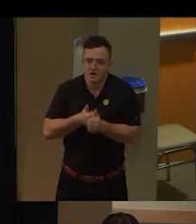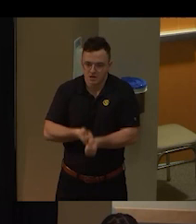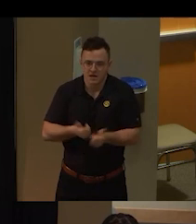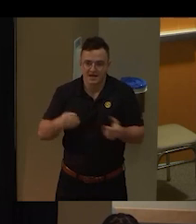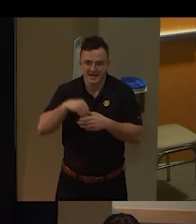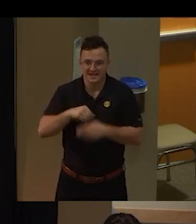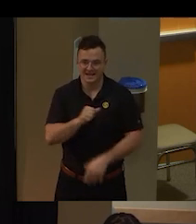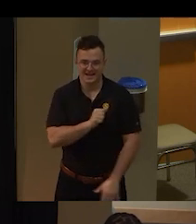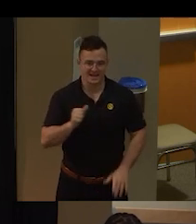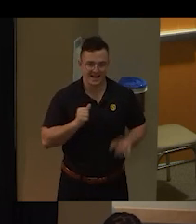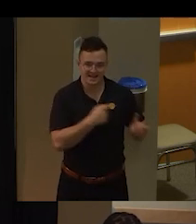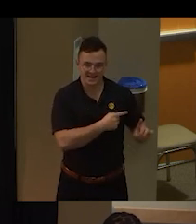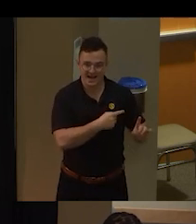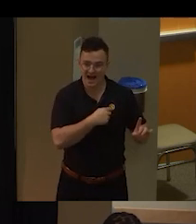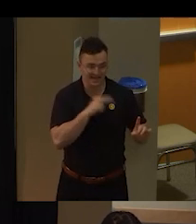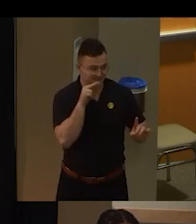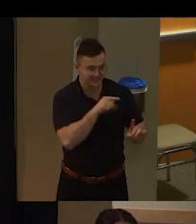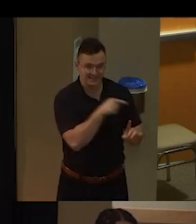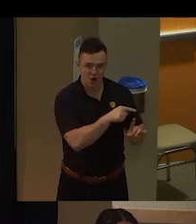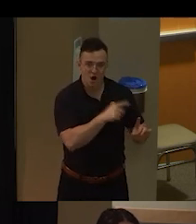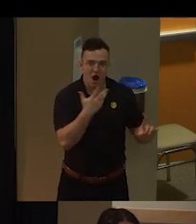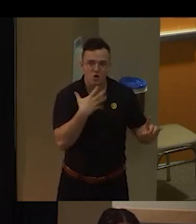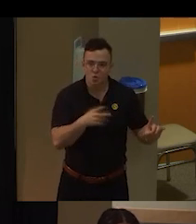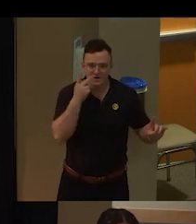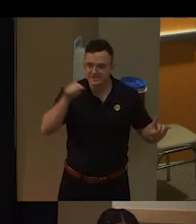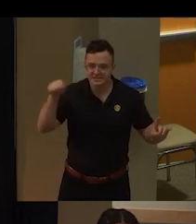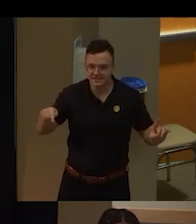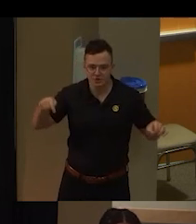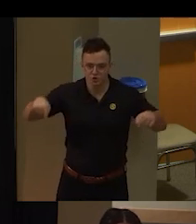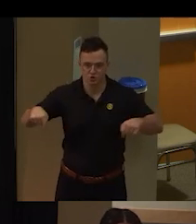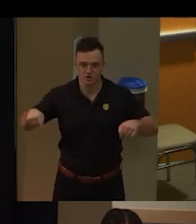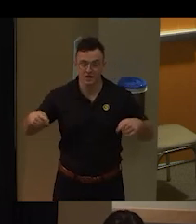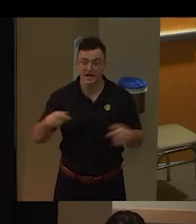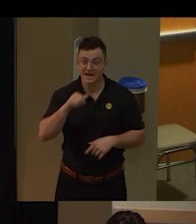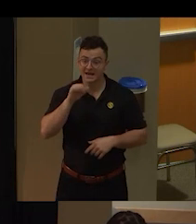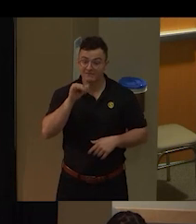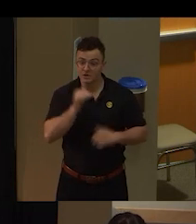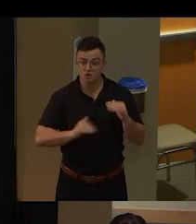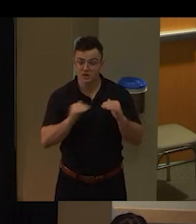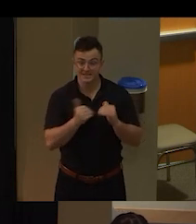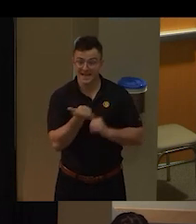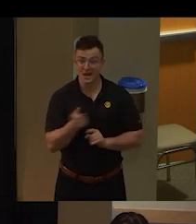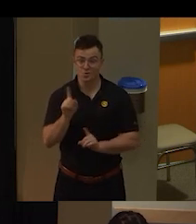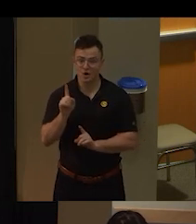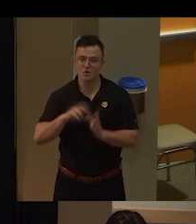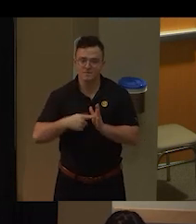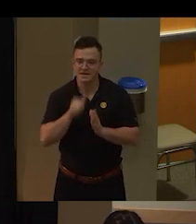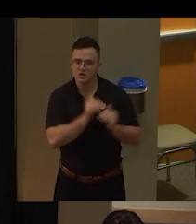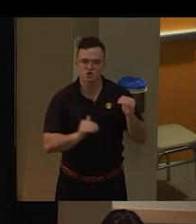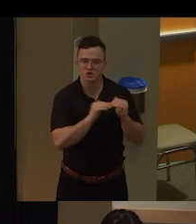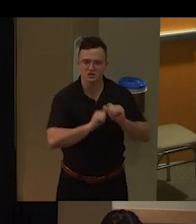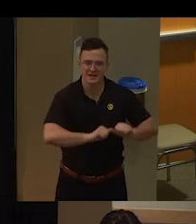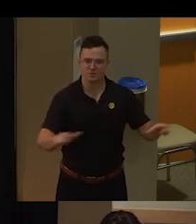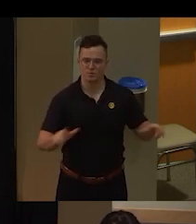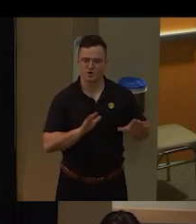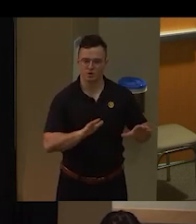be concerned about what happens in Birmingham. Injustice anywhere is a threat to justice everywhere. We are caught